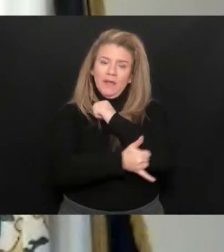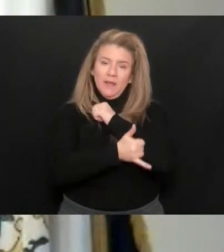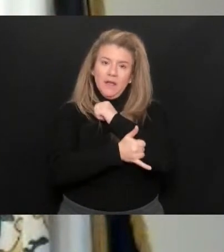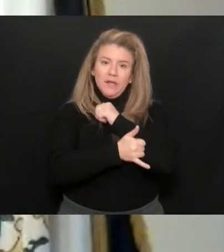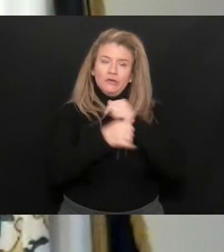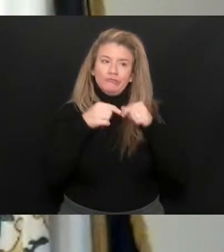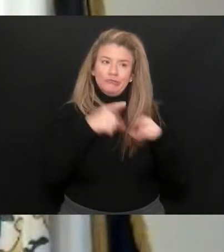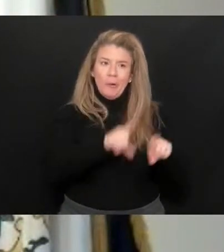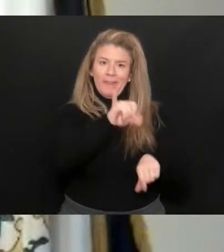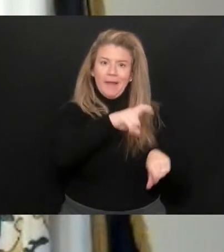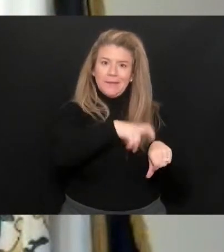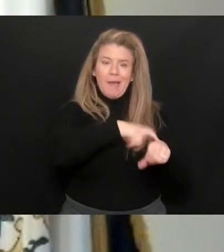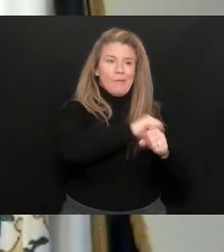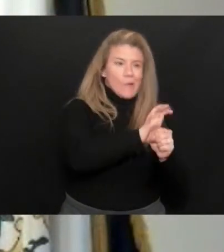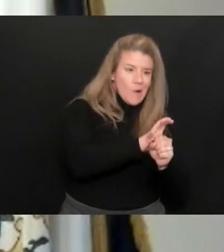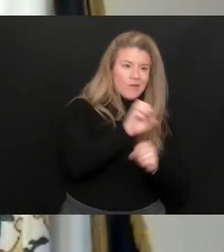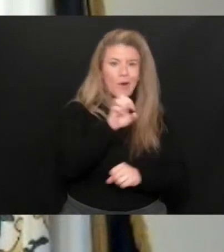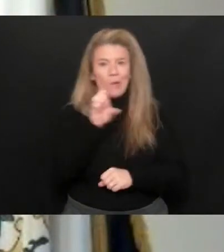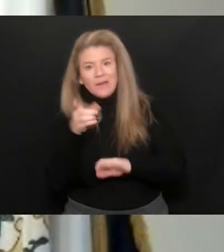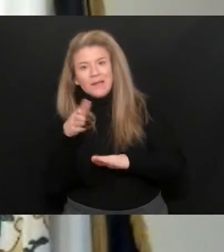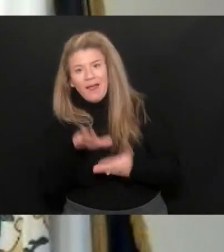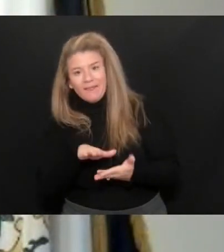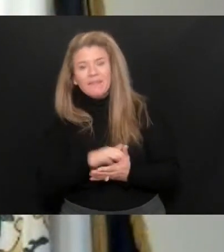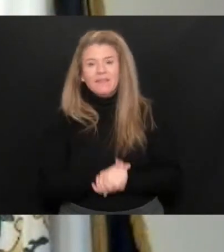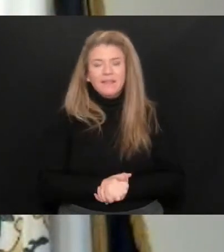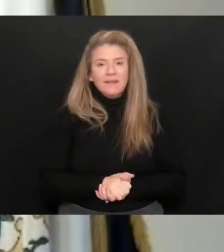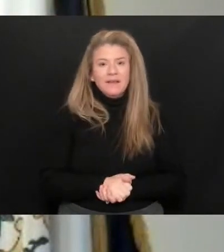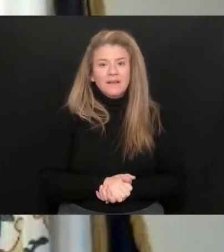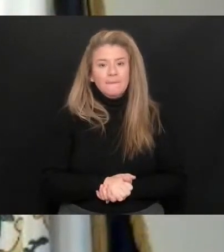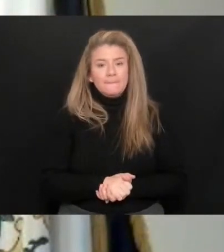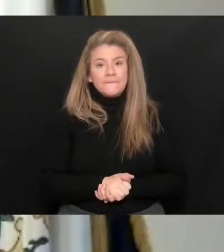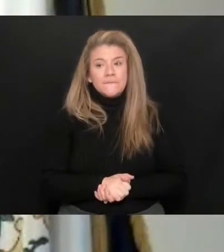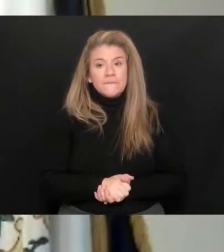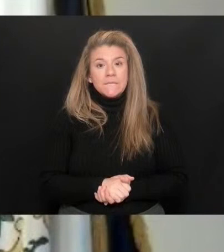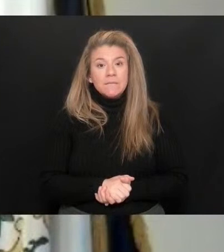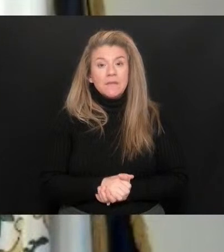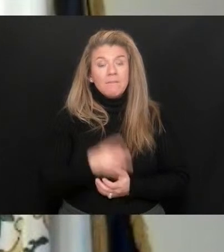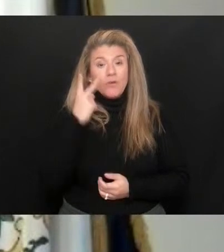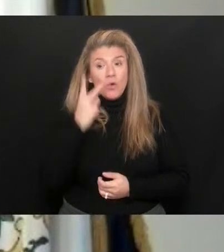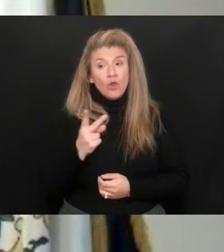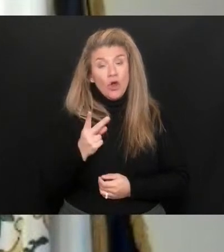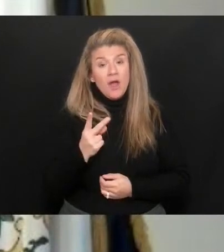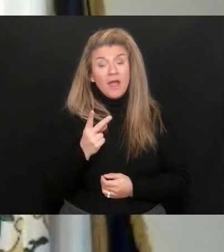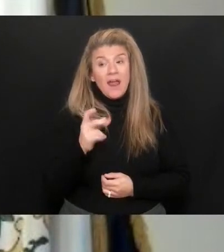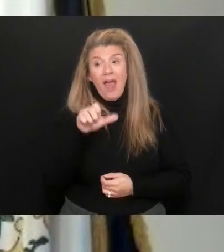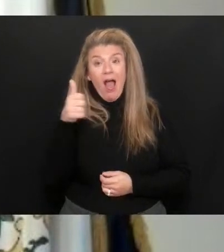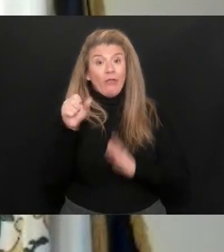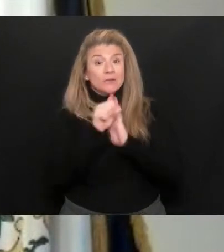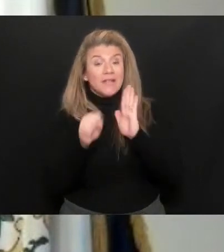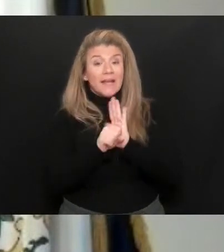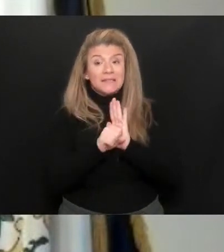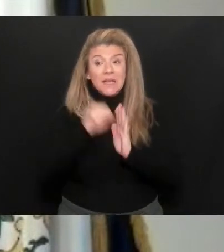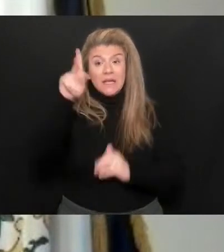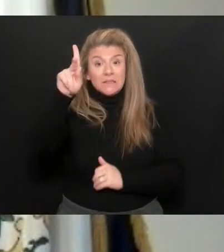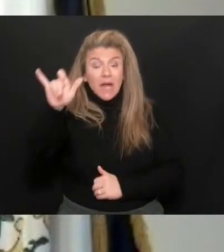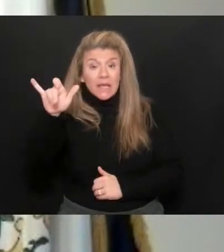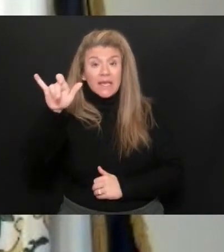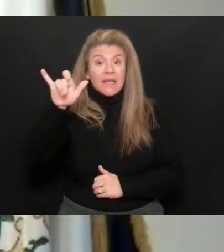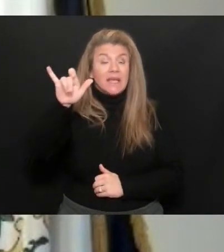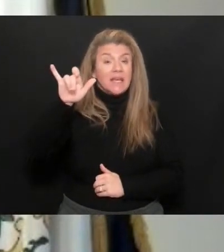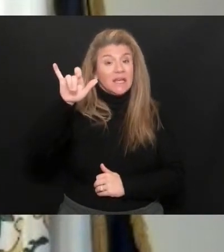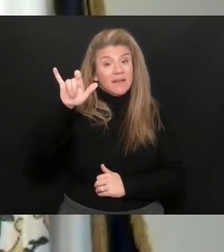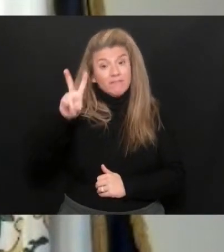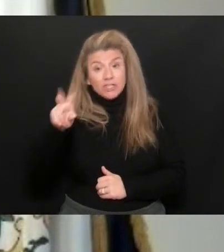overdose deaths. A lot in Appalachia. As past years, Appalachia, Kentucky, other states